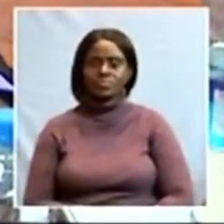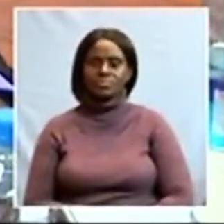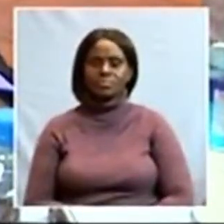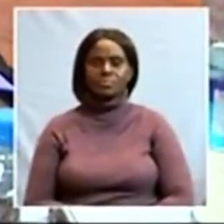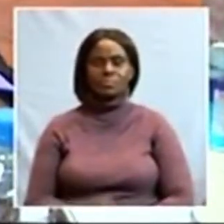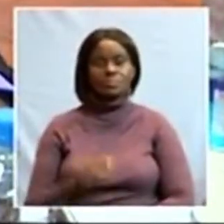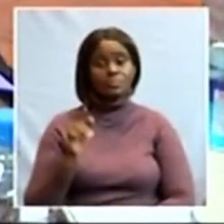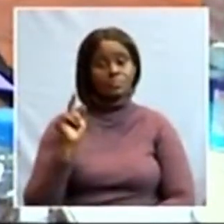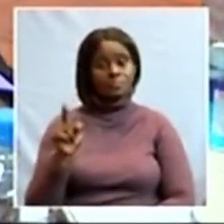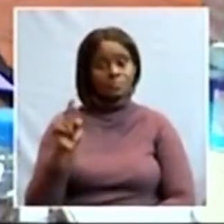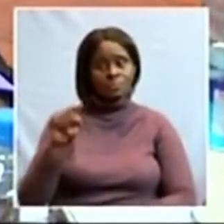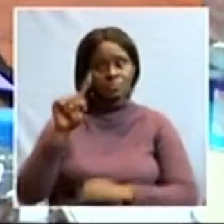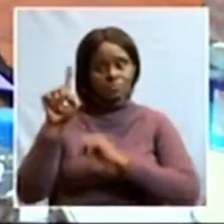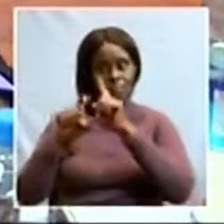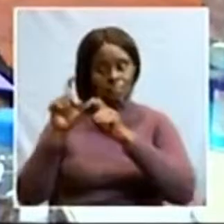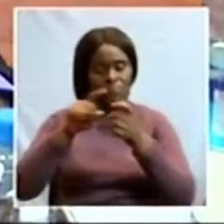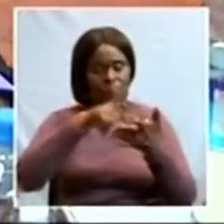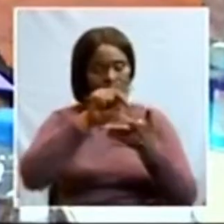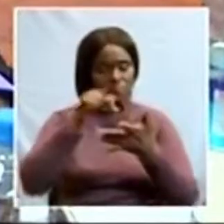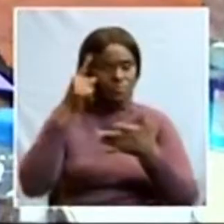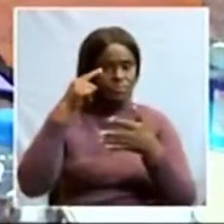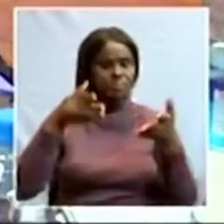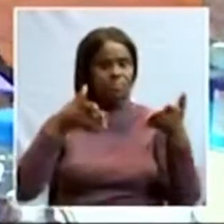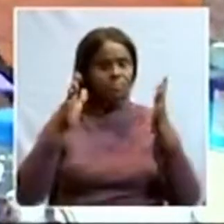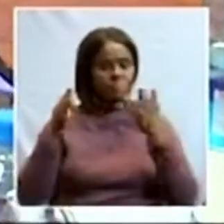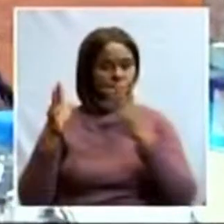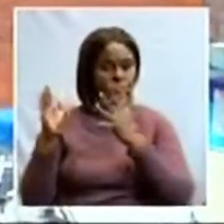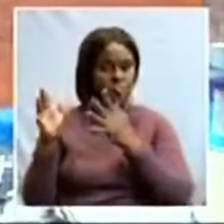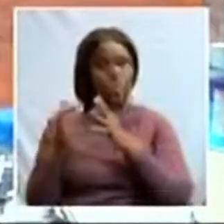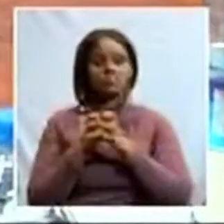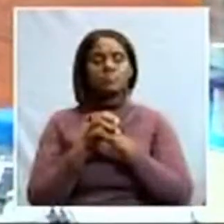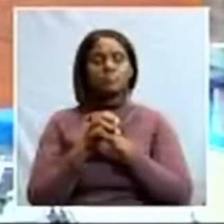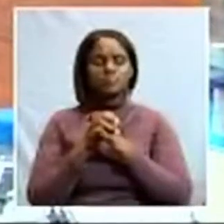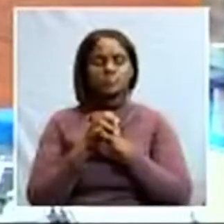that is the questionable payment of sitting allowances.